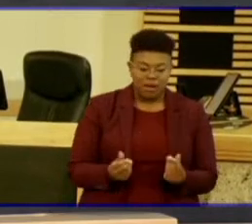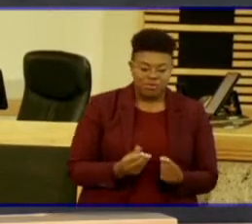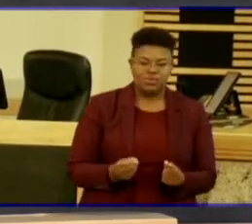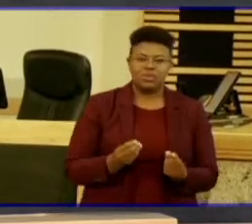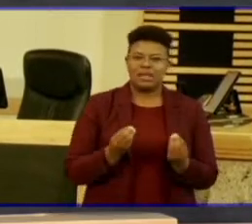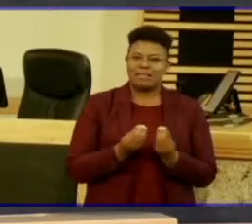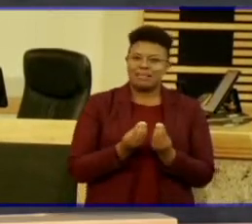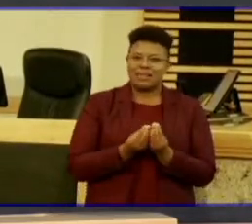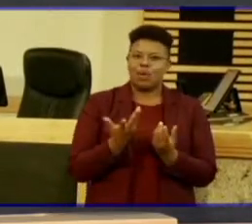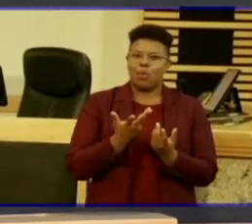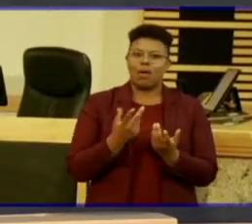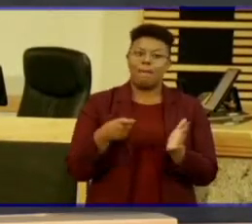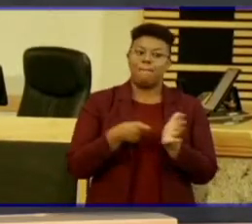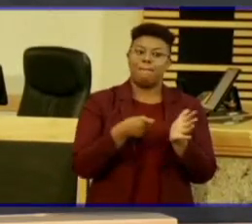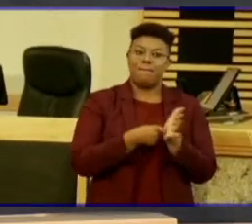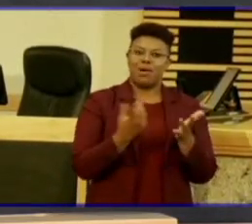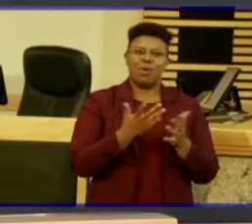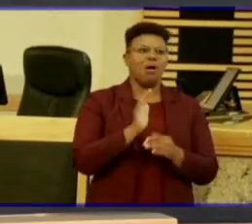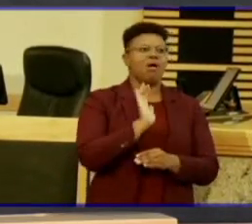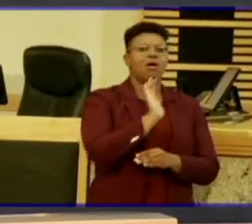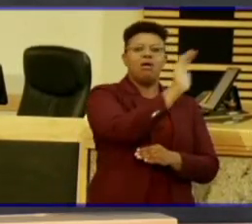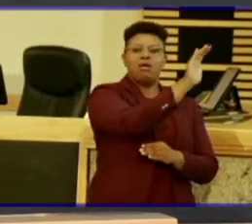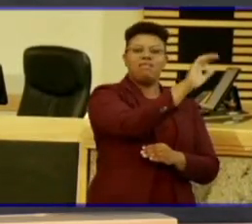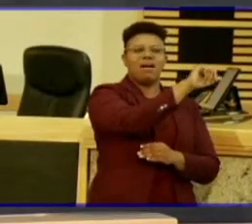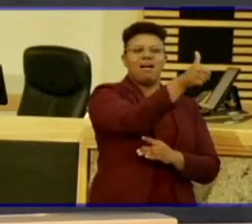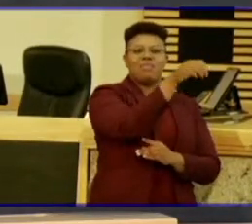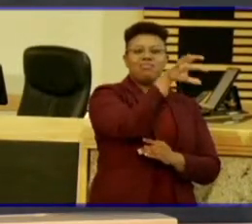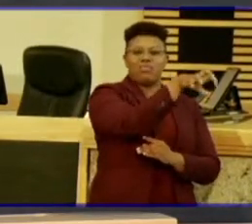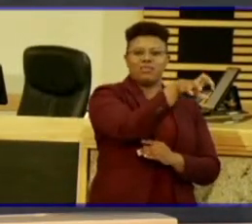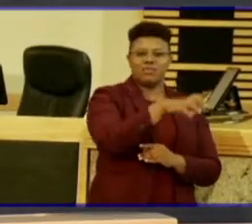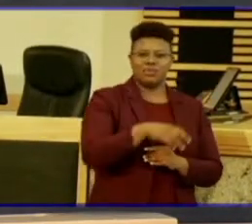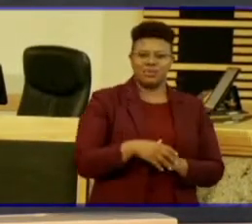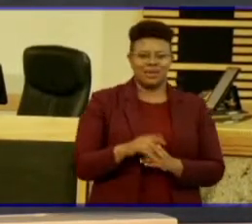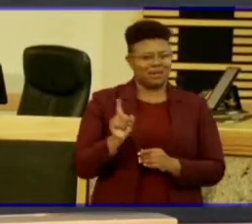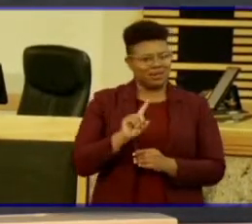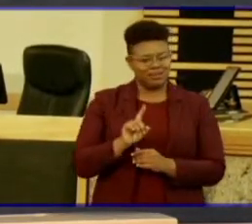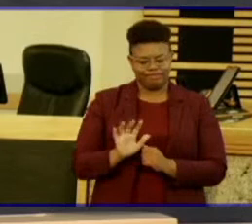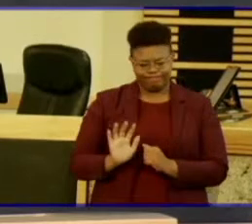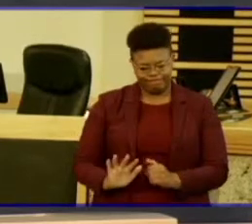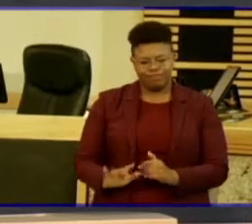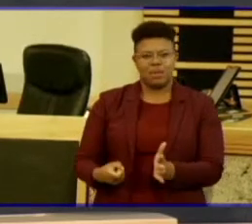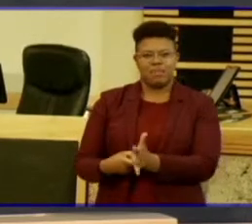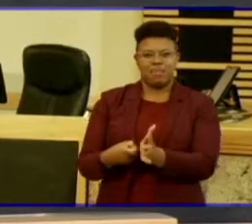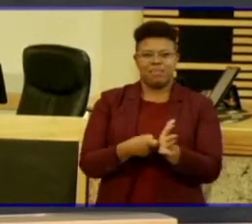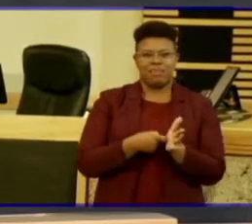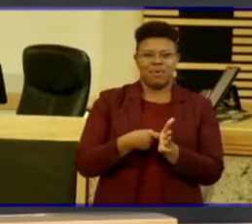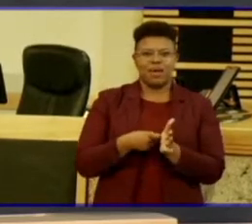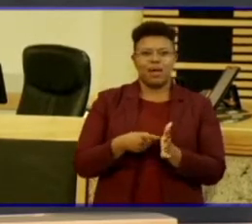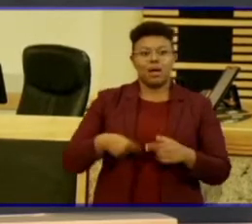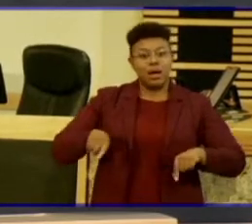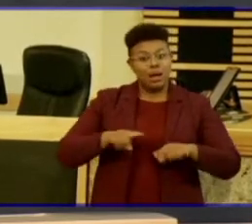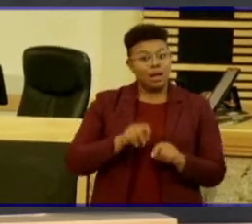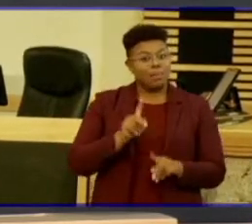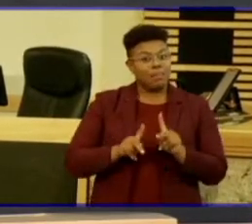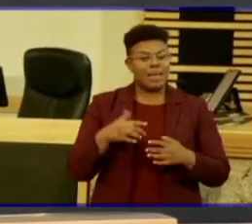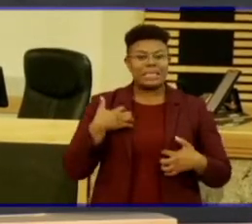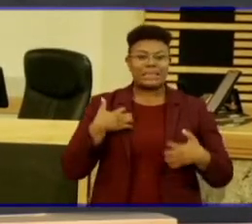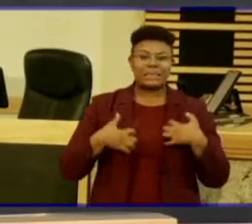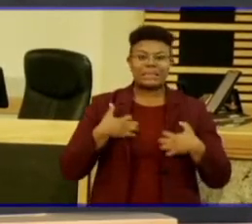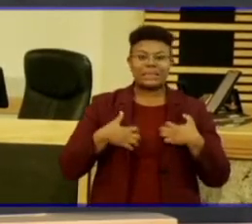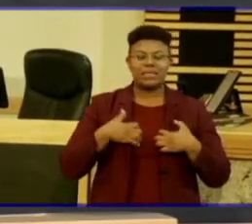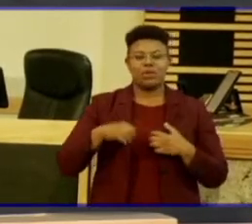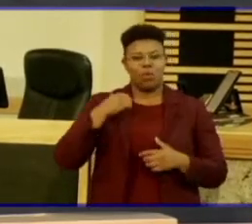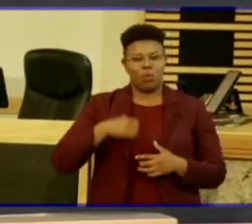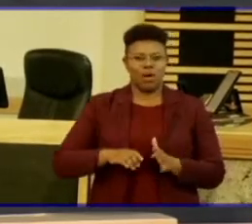is sourced. Siyacela abantu bakuthi bangakulinge bavalele uphuhliso lwabantu. Abantu bakuthi banqanelwe uphuhliso.